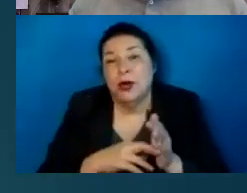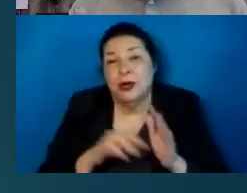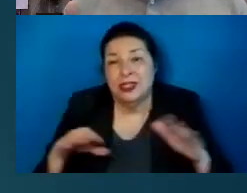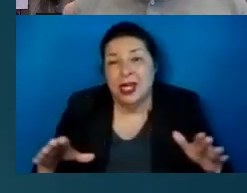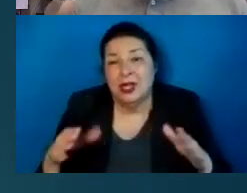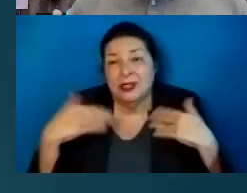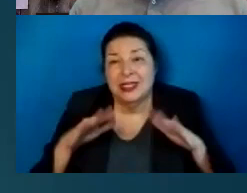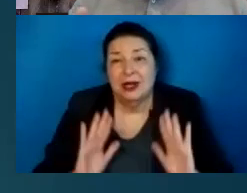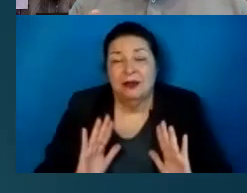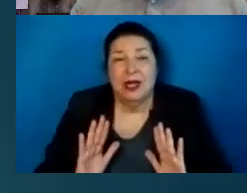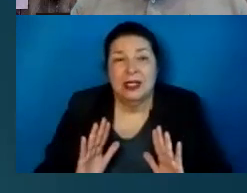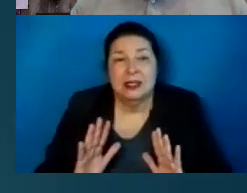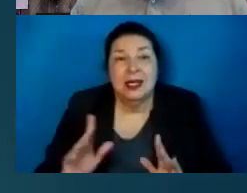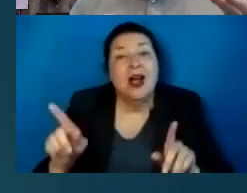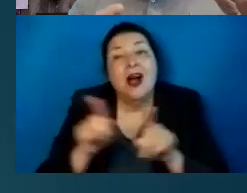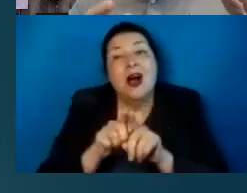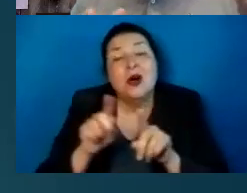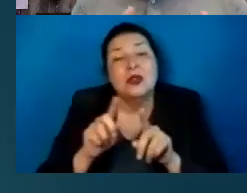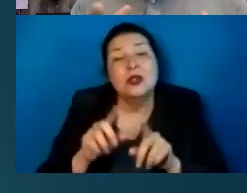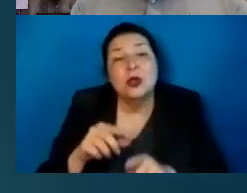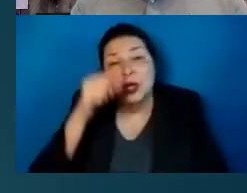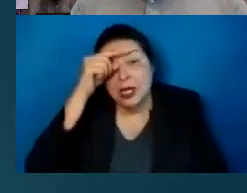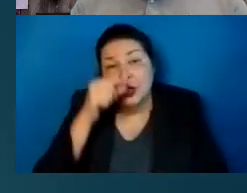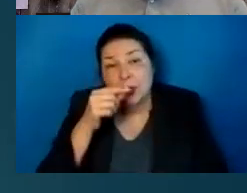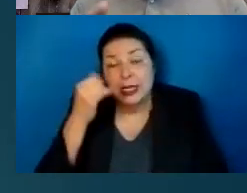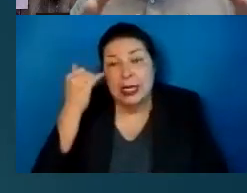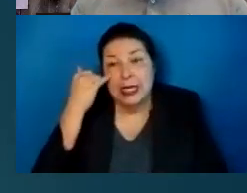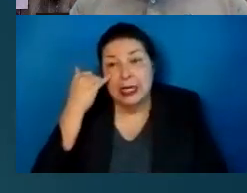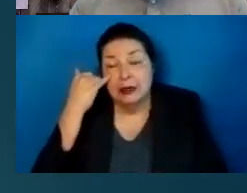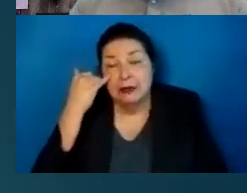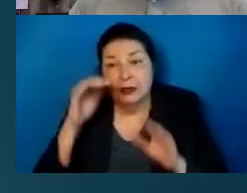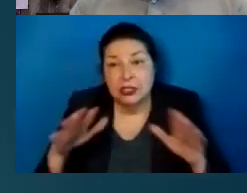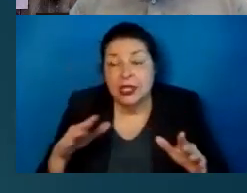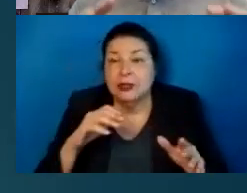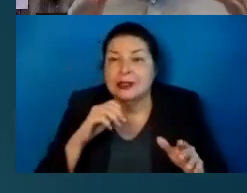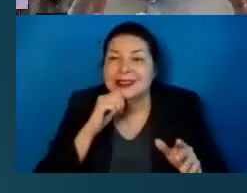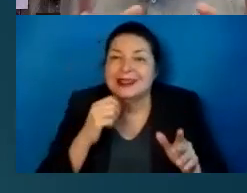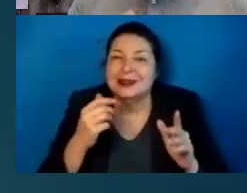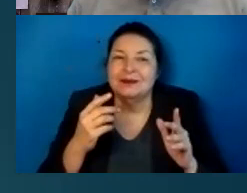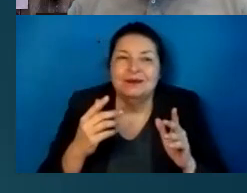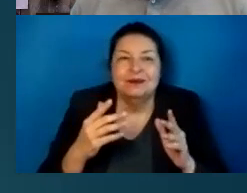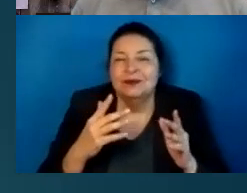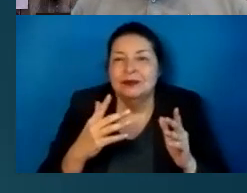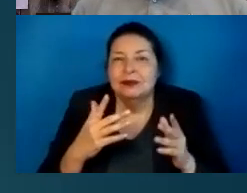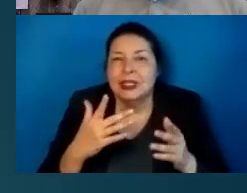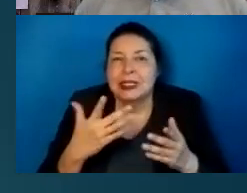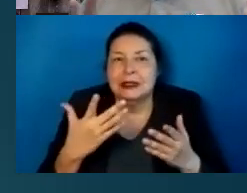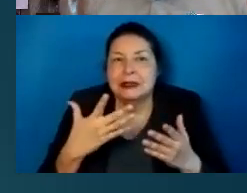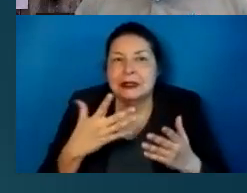didn't meet the society's idea of